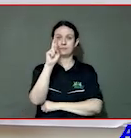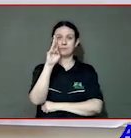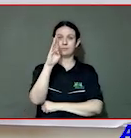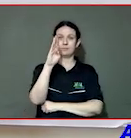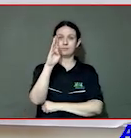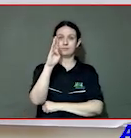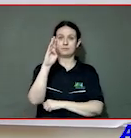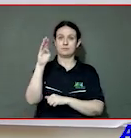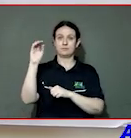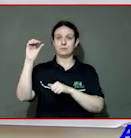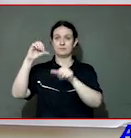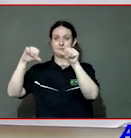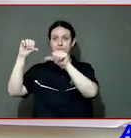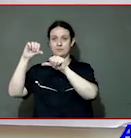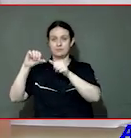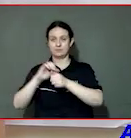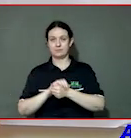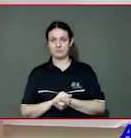acid.